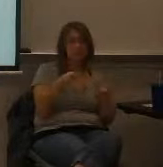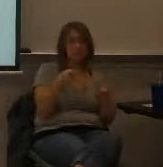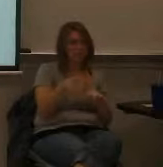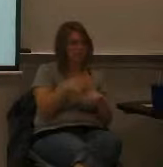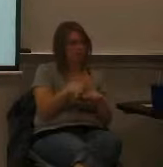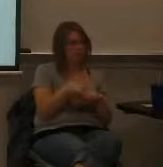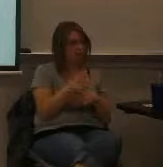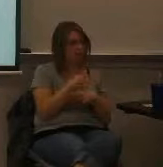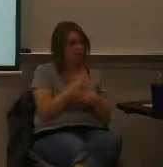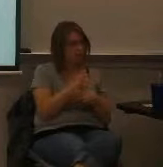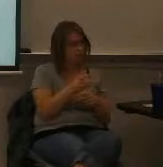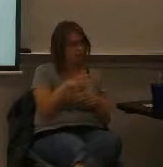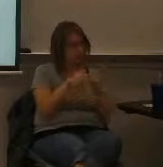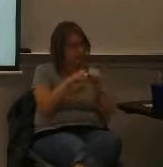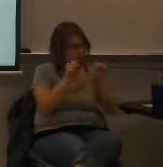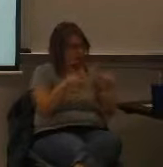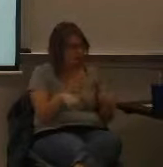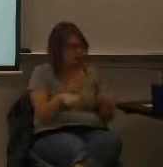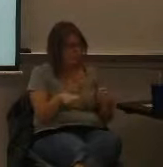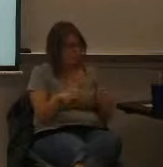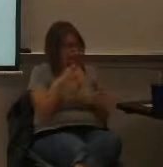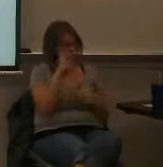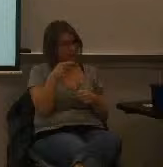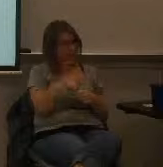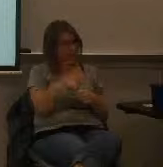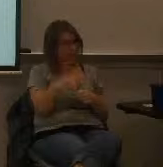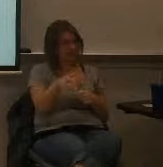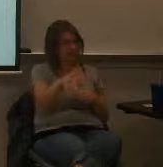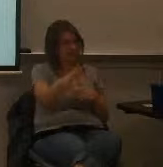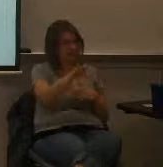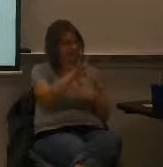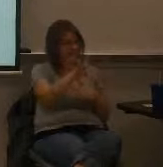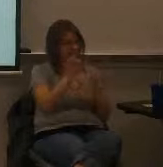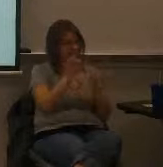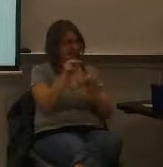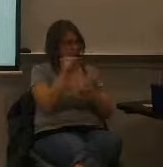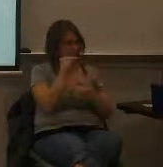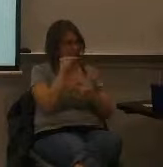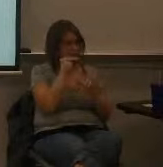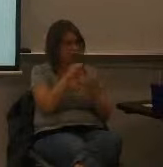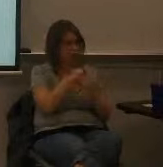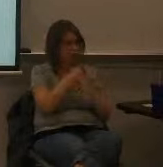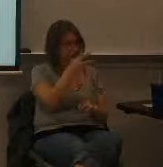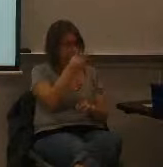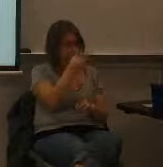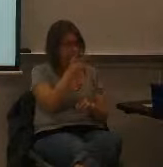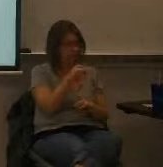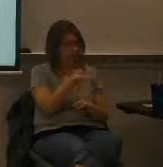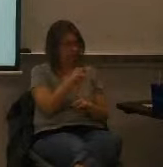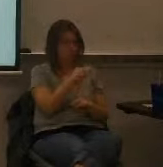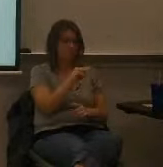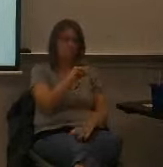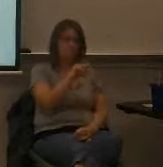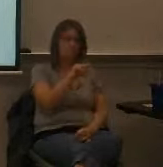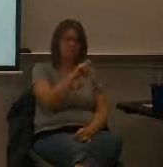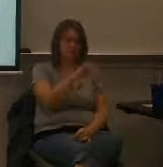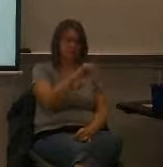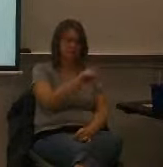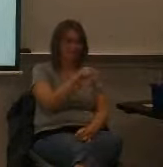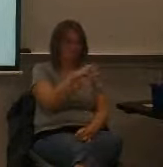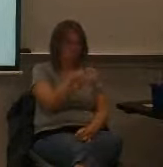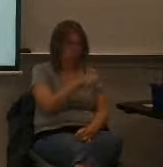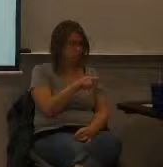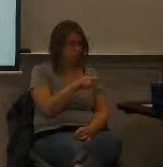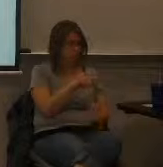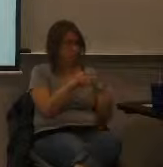stimulate productivity in the system because they take the nutrients from the invertebrates and they mineralize them back into